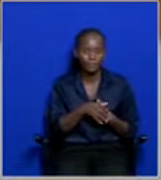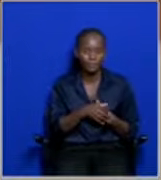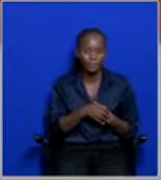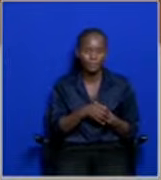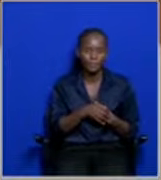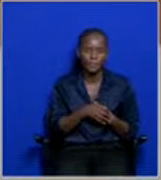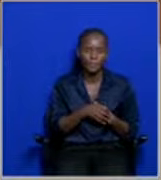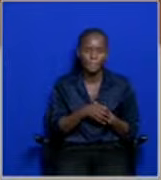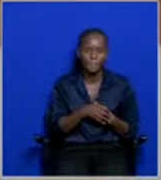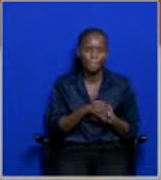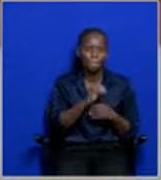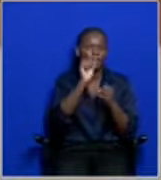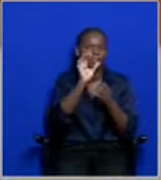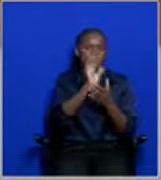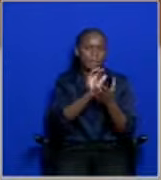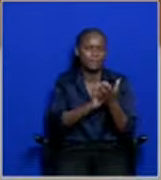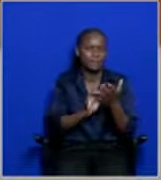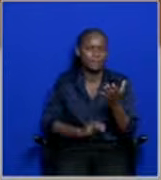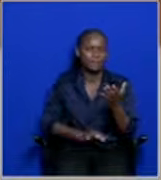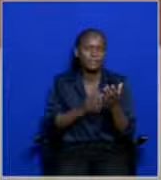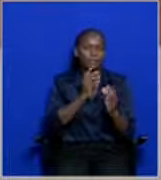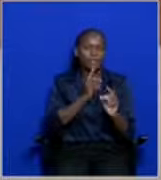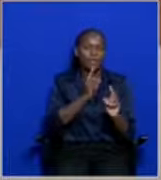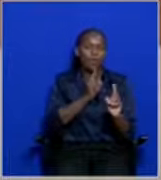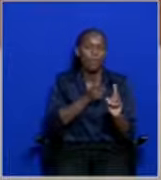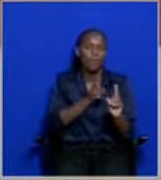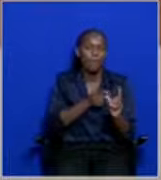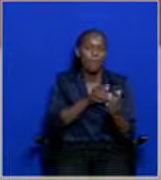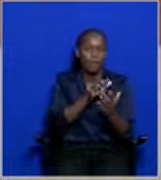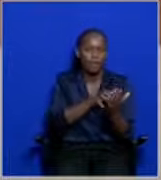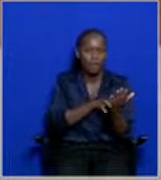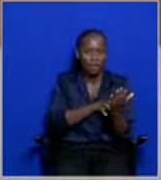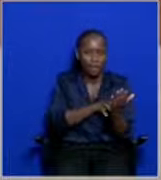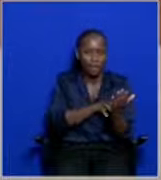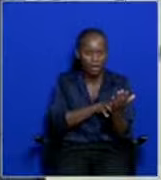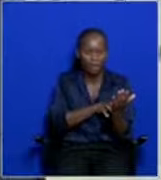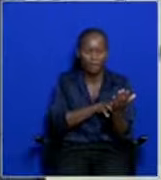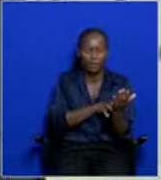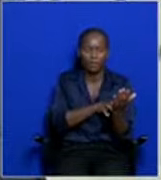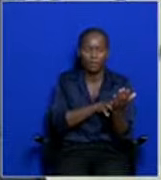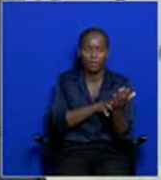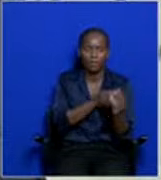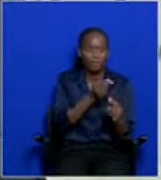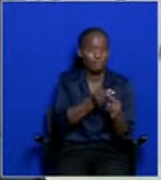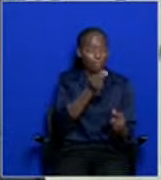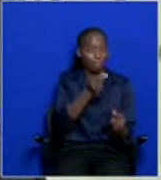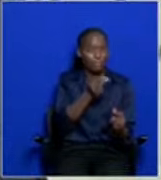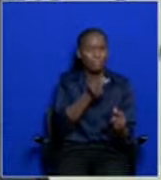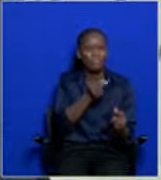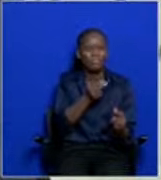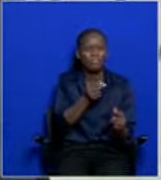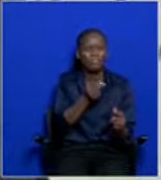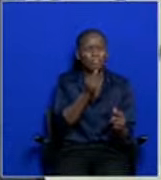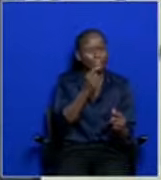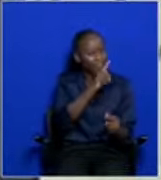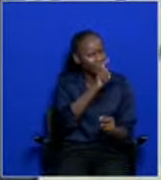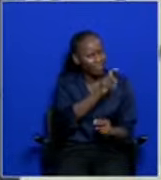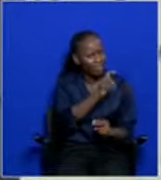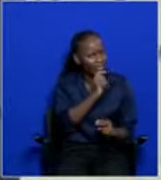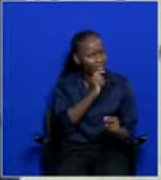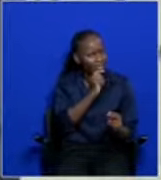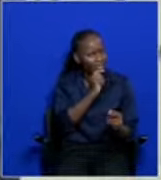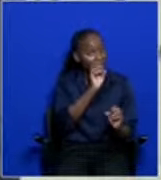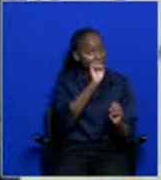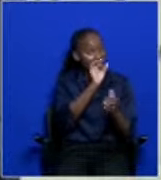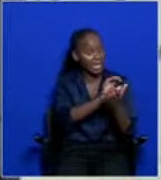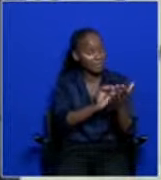statement formal sheet in the docket. Did you obtain this statement from Mr. Van der Walt yourself? Yes, I obtained